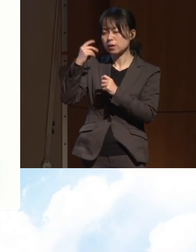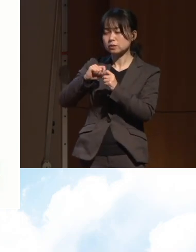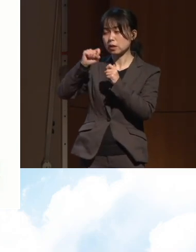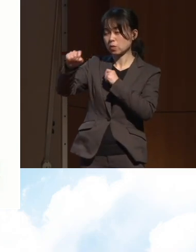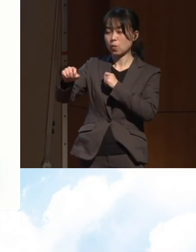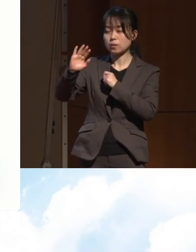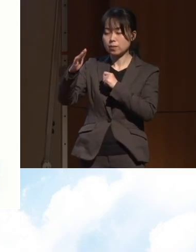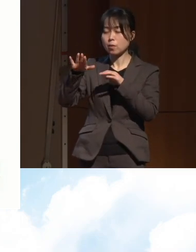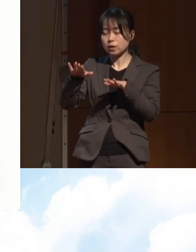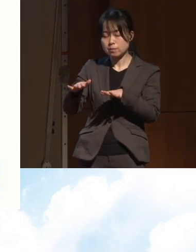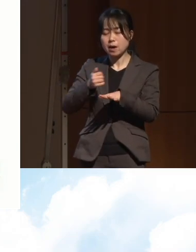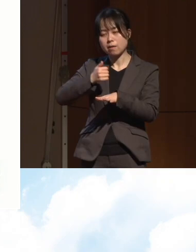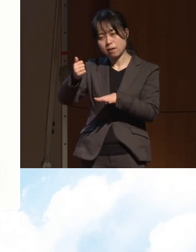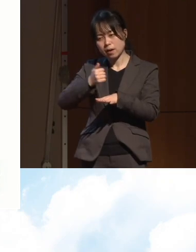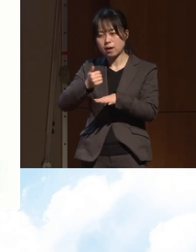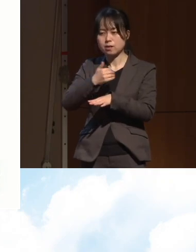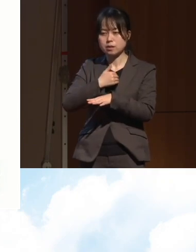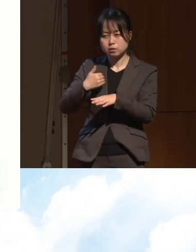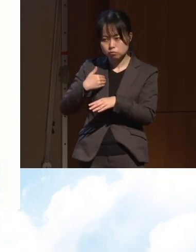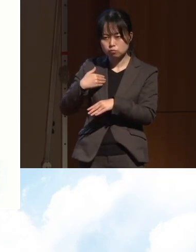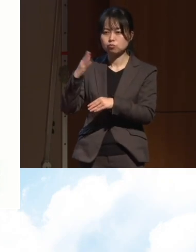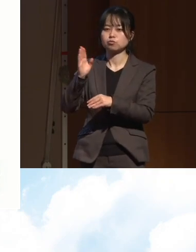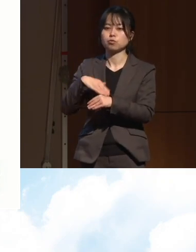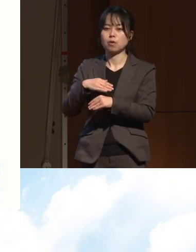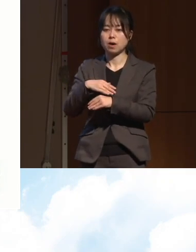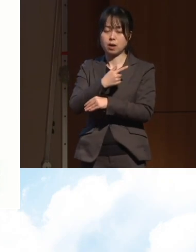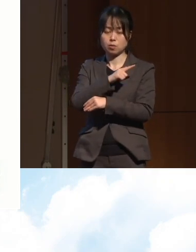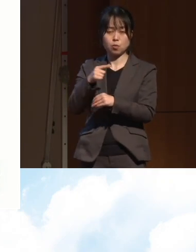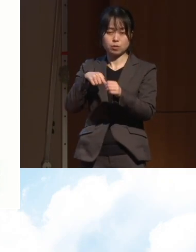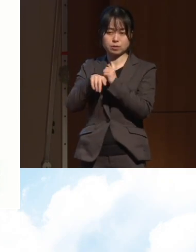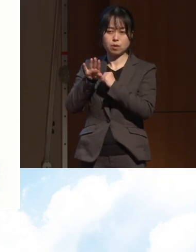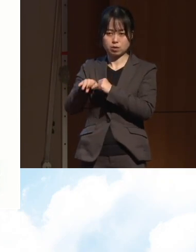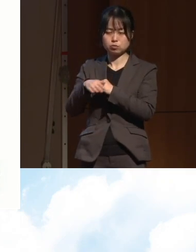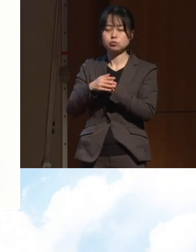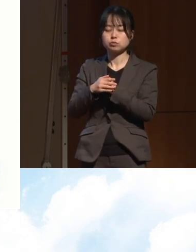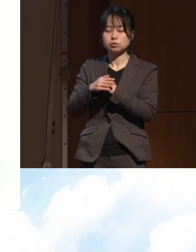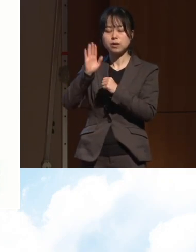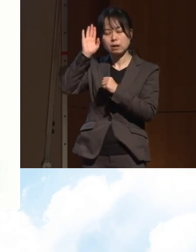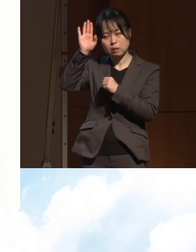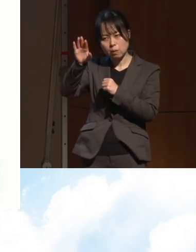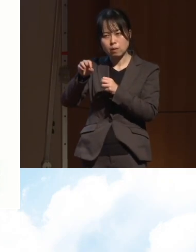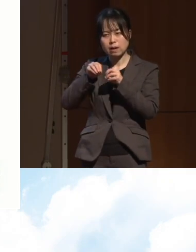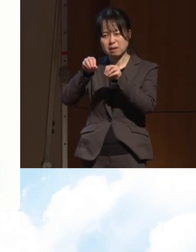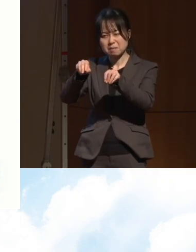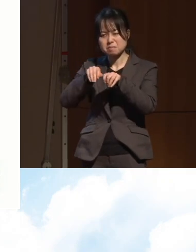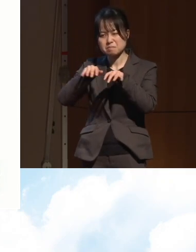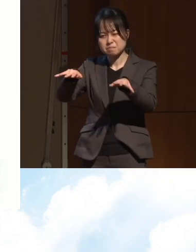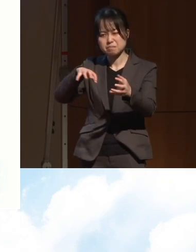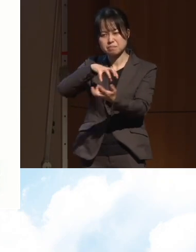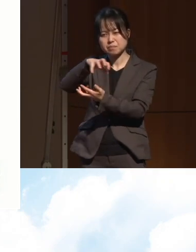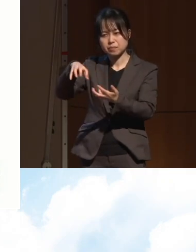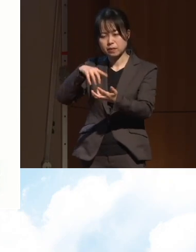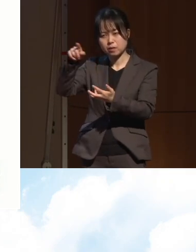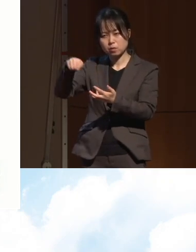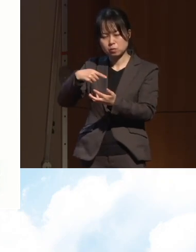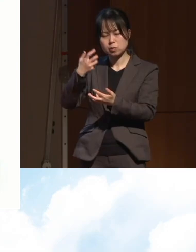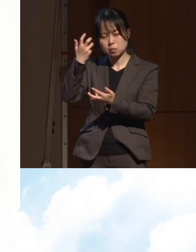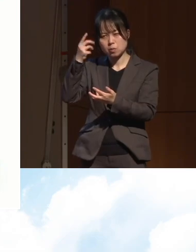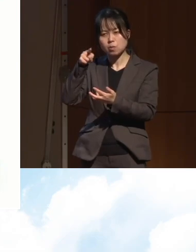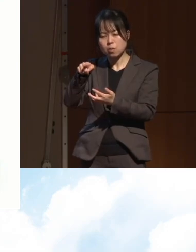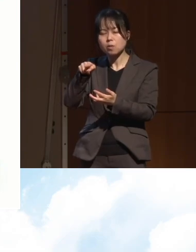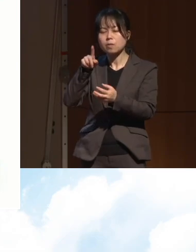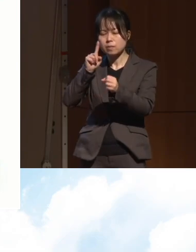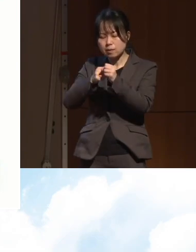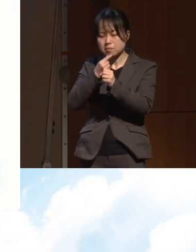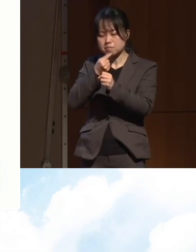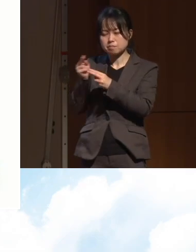have to be prepared for more than just coronaviruses and flu. We know that. That's